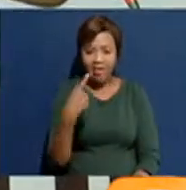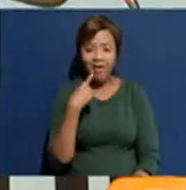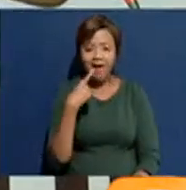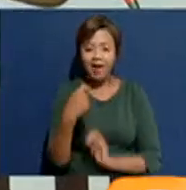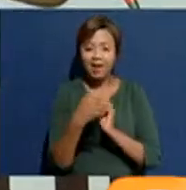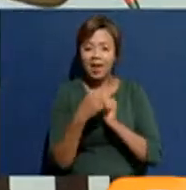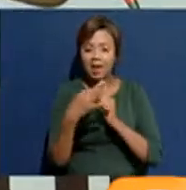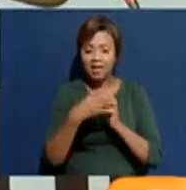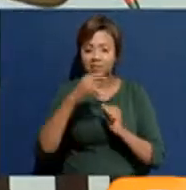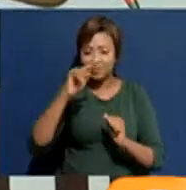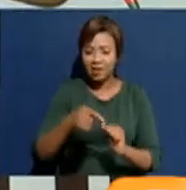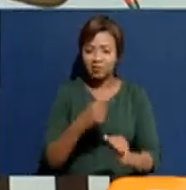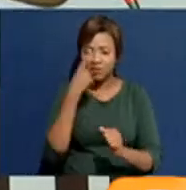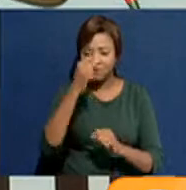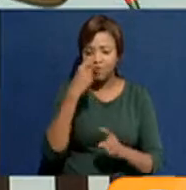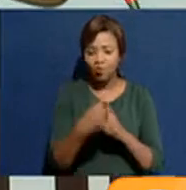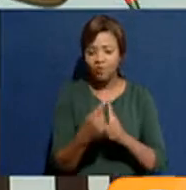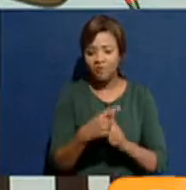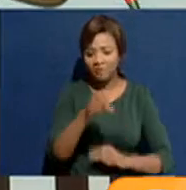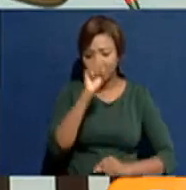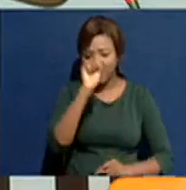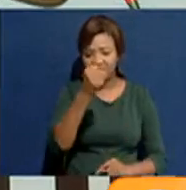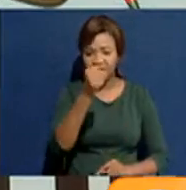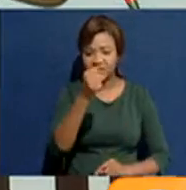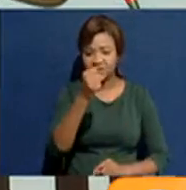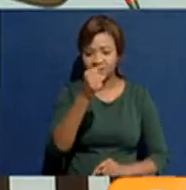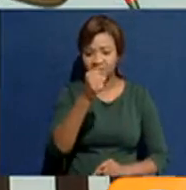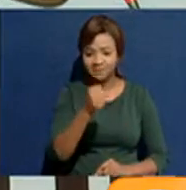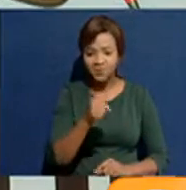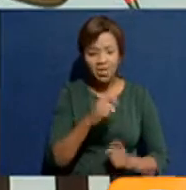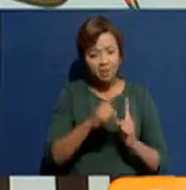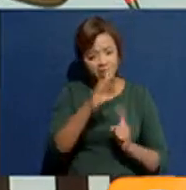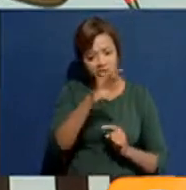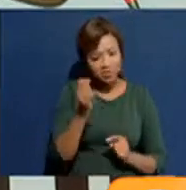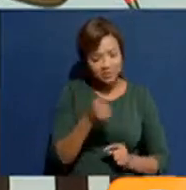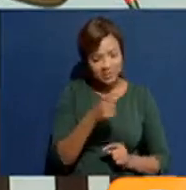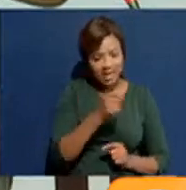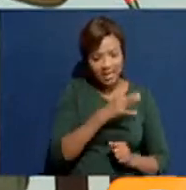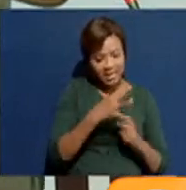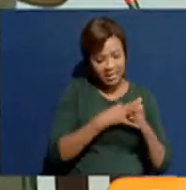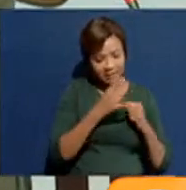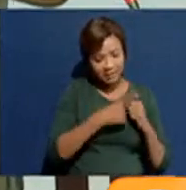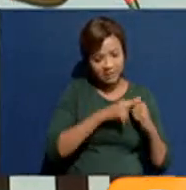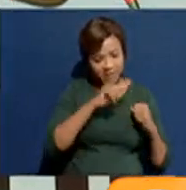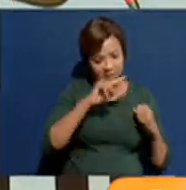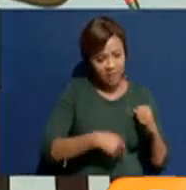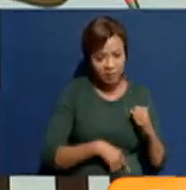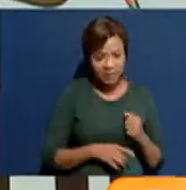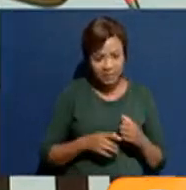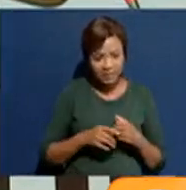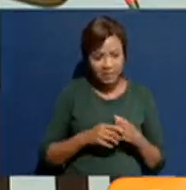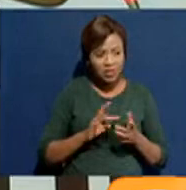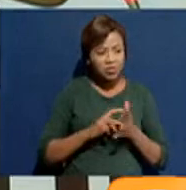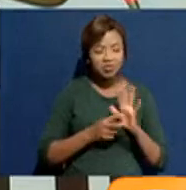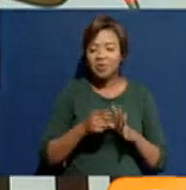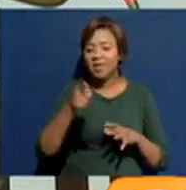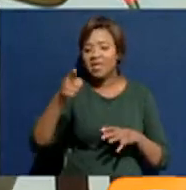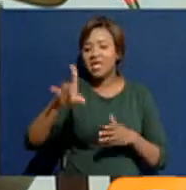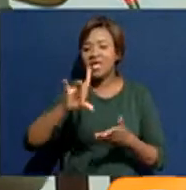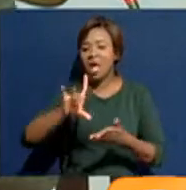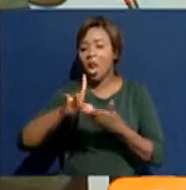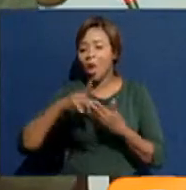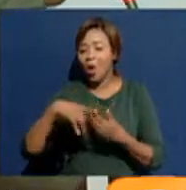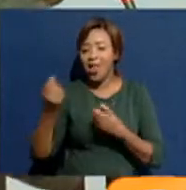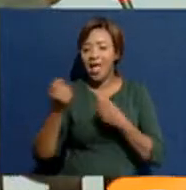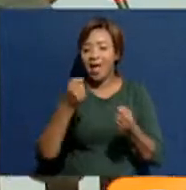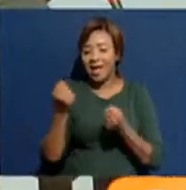118,000 for a full 5 years with your 86,000 shillings salary. So hata hii mortgage na hiyo